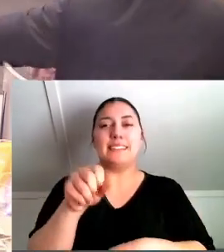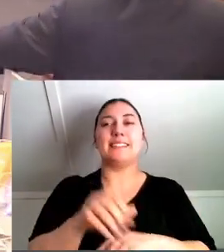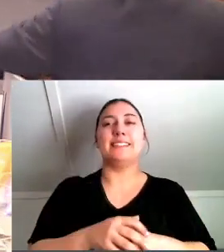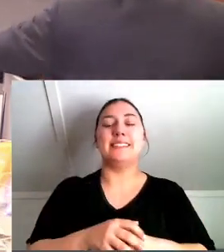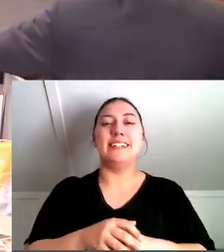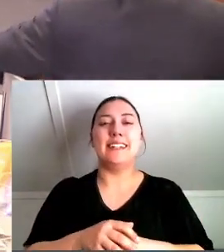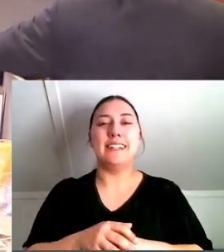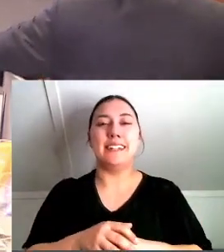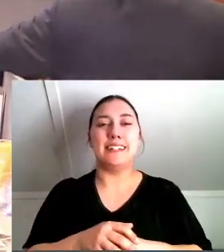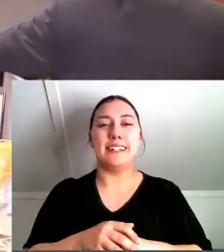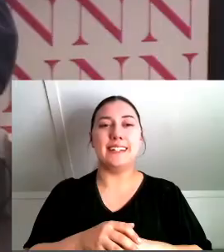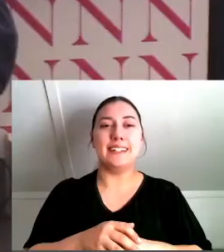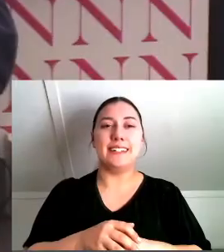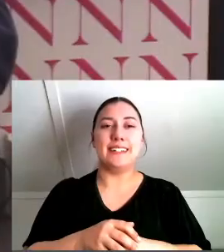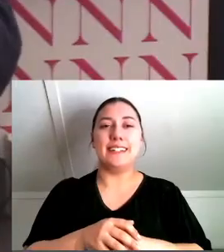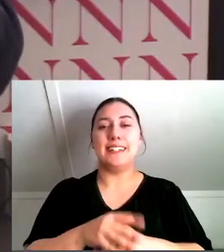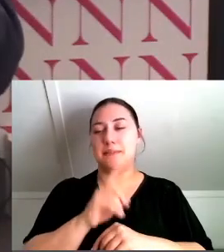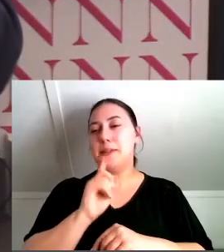mean,